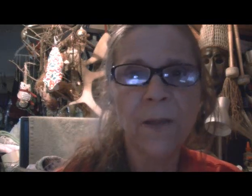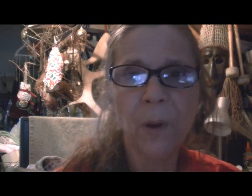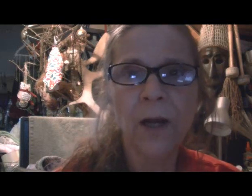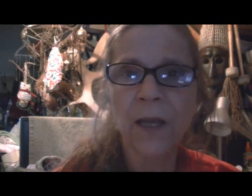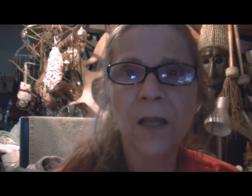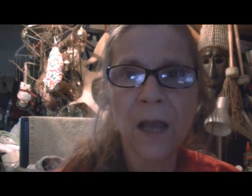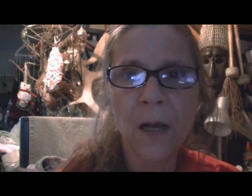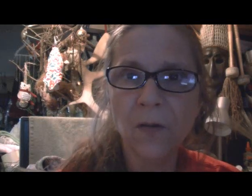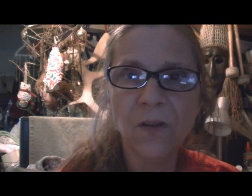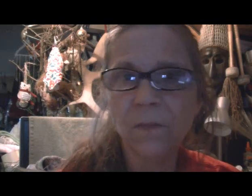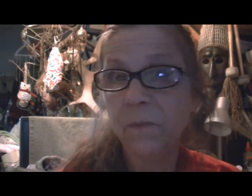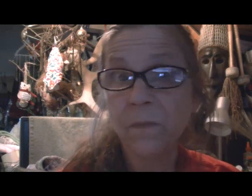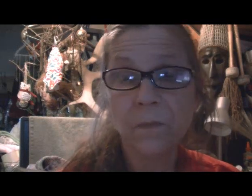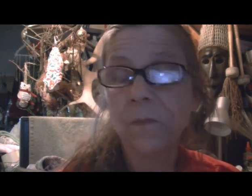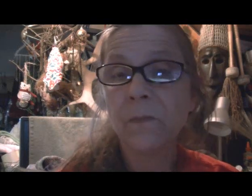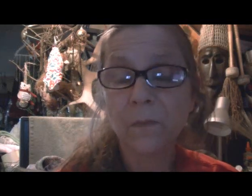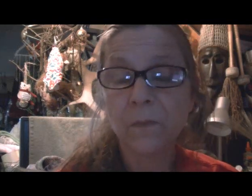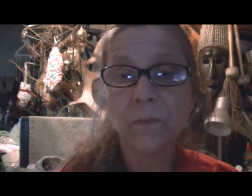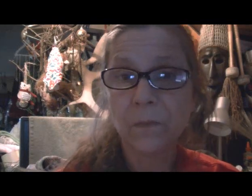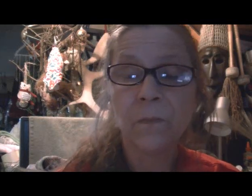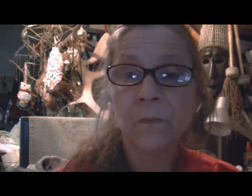than one dead body in that house.